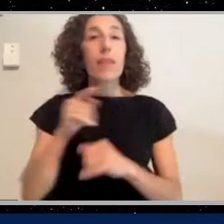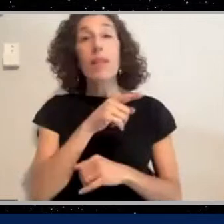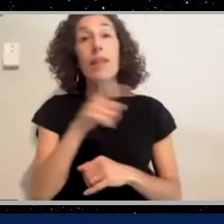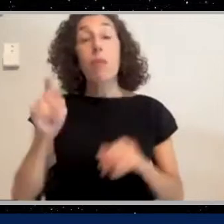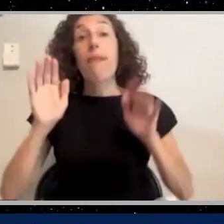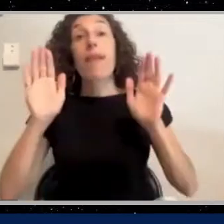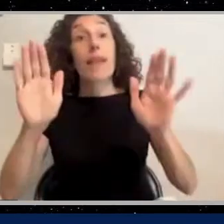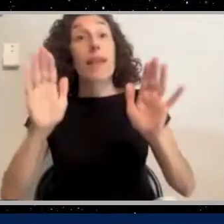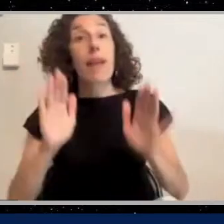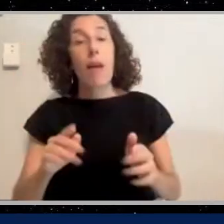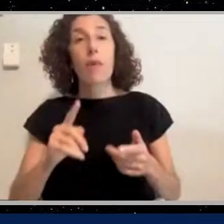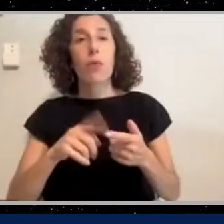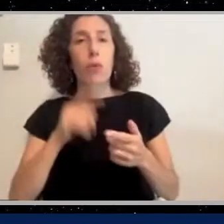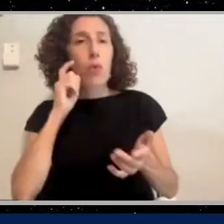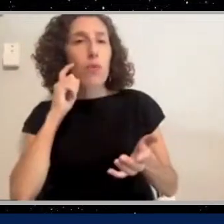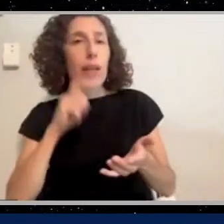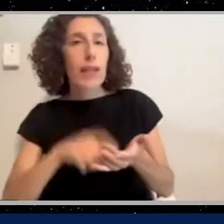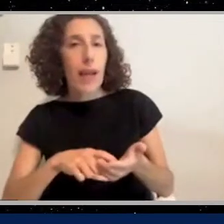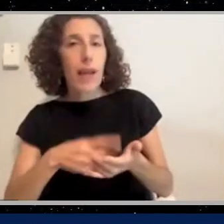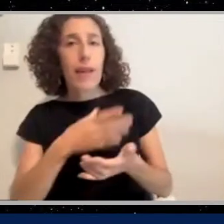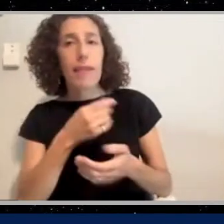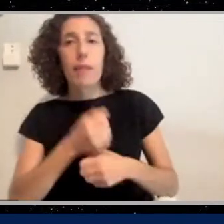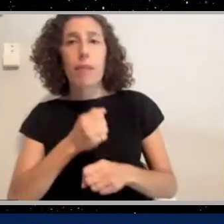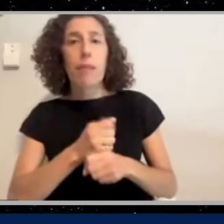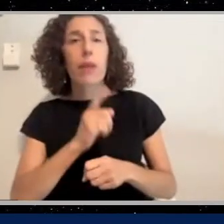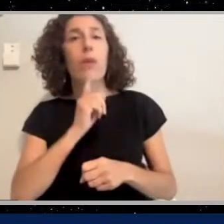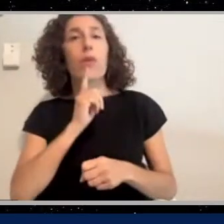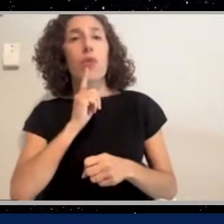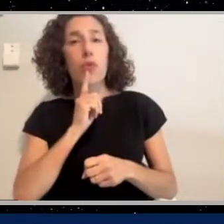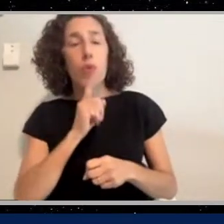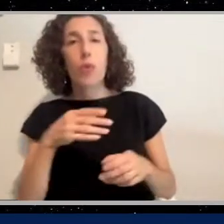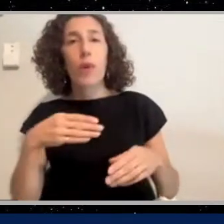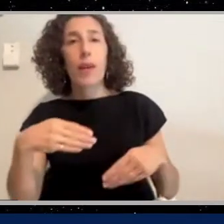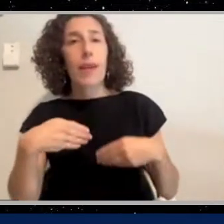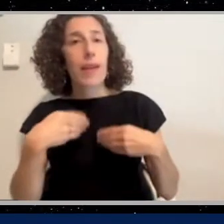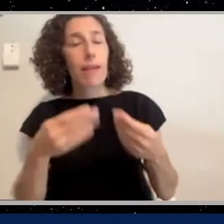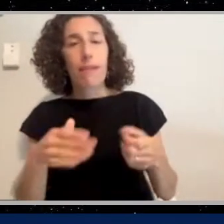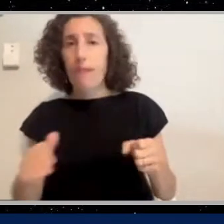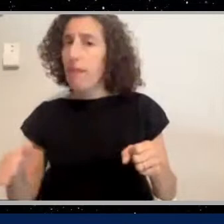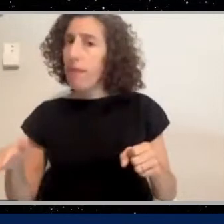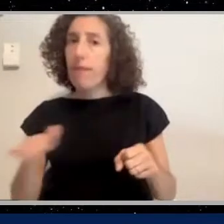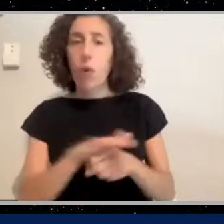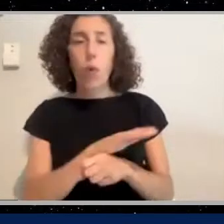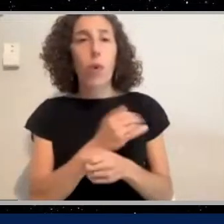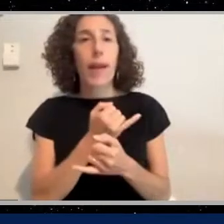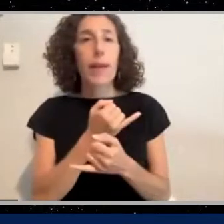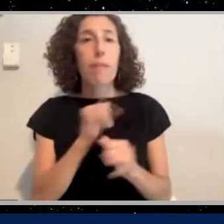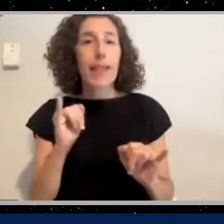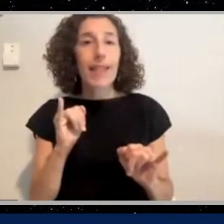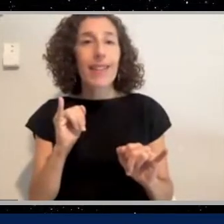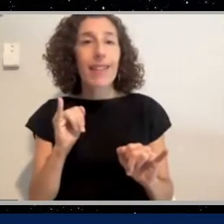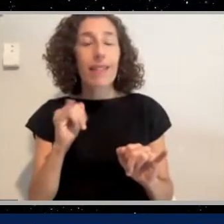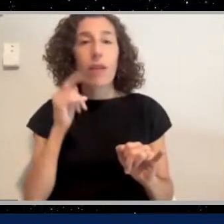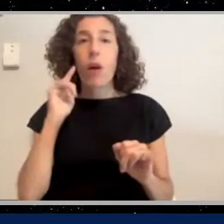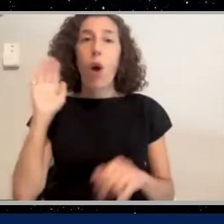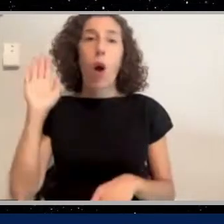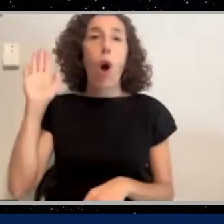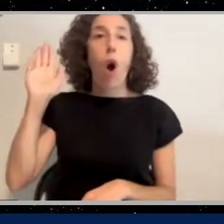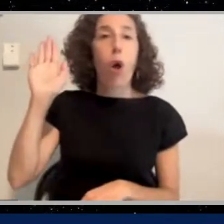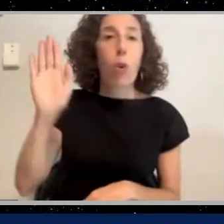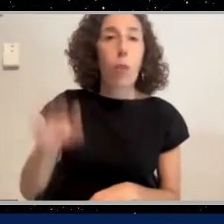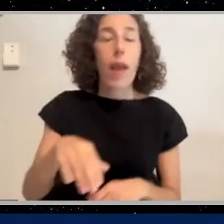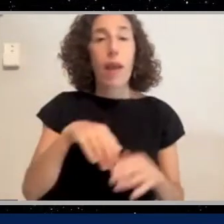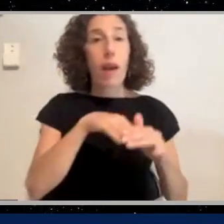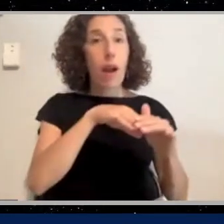with that. And I think there's actually a picture, Dots, of how we did the ramp, of me getting off of it at least. So the entrance to the 727 that